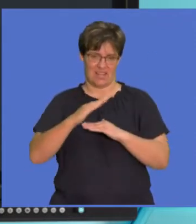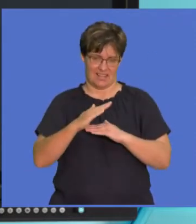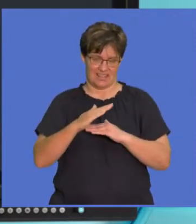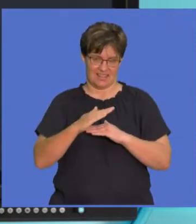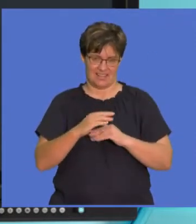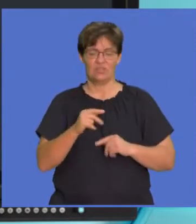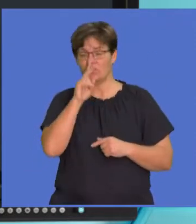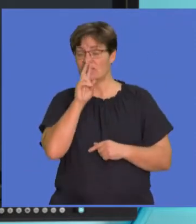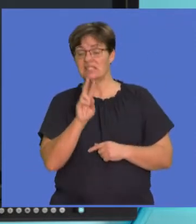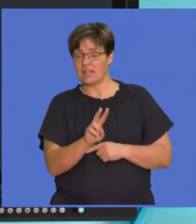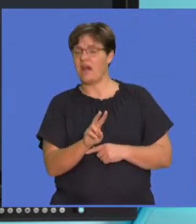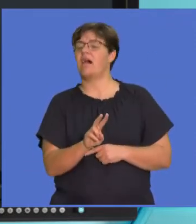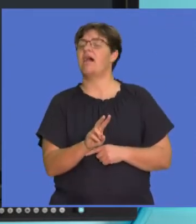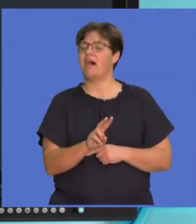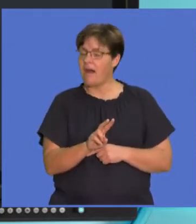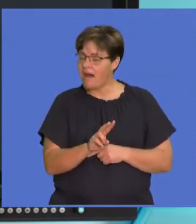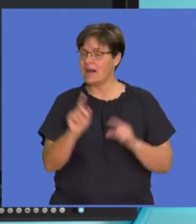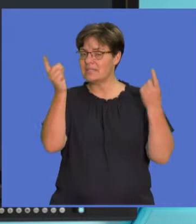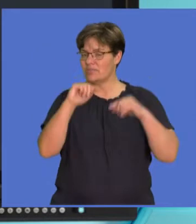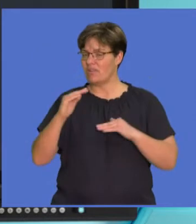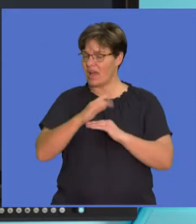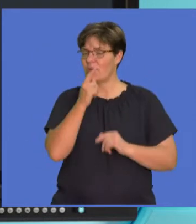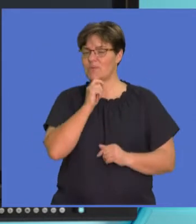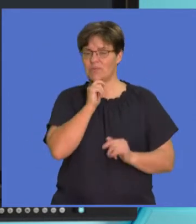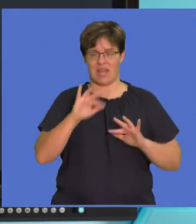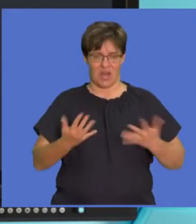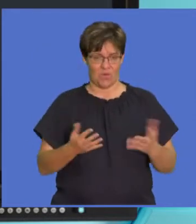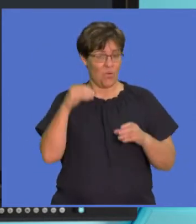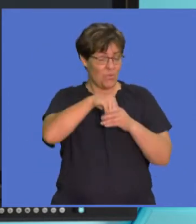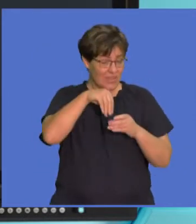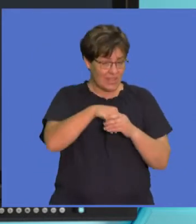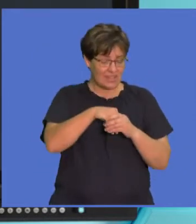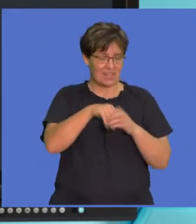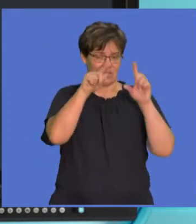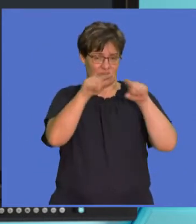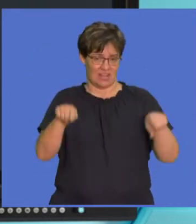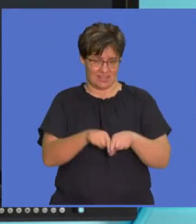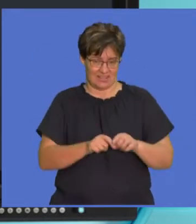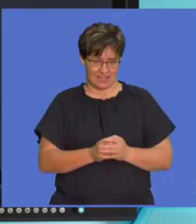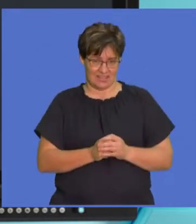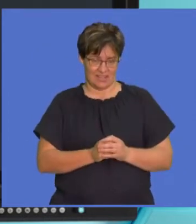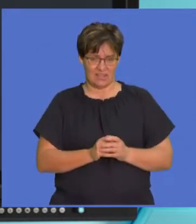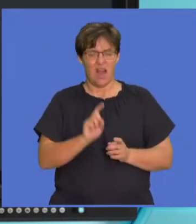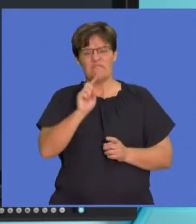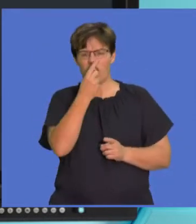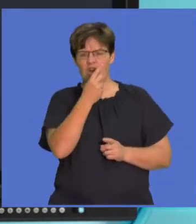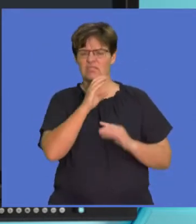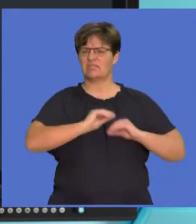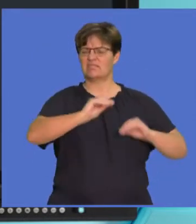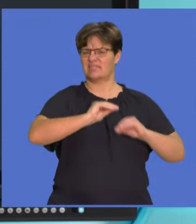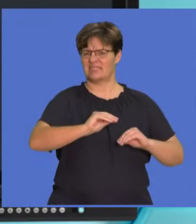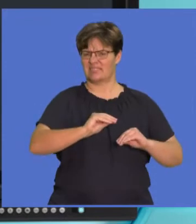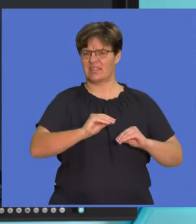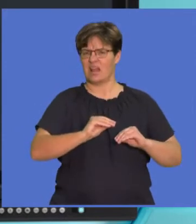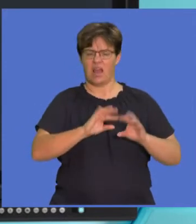and see how we then use the special angles in a triangle. Remember the first lesson we had, we just spoke about this in